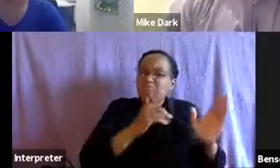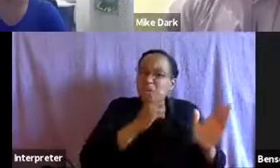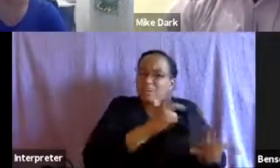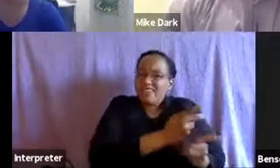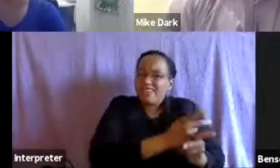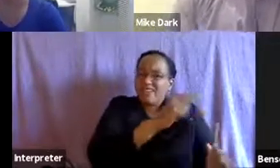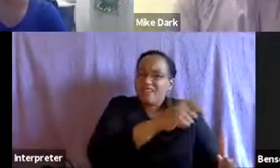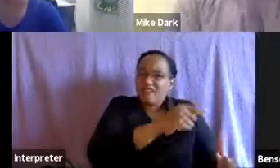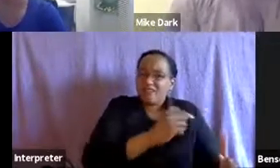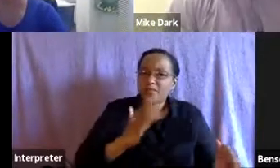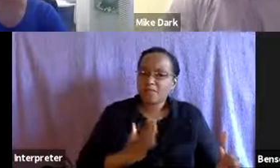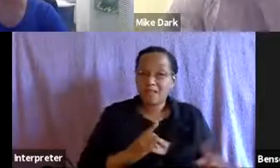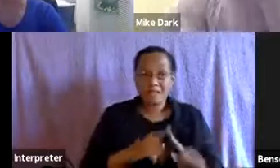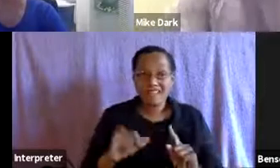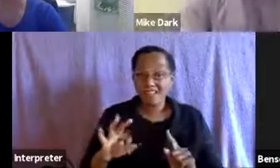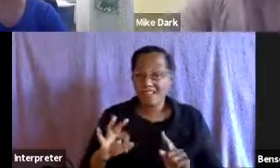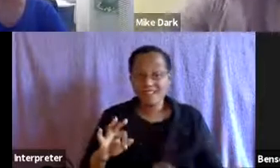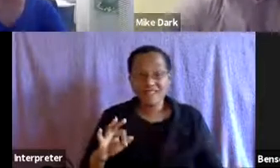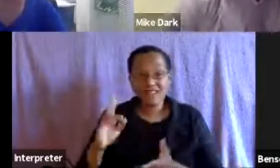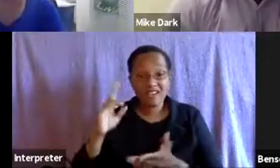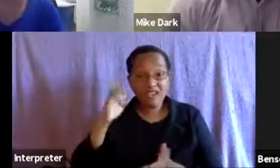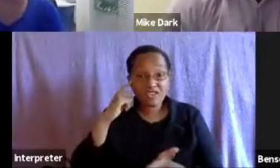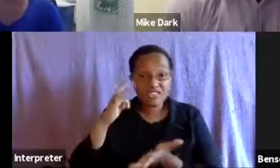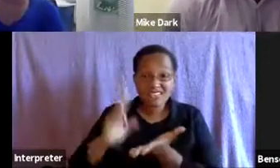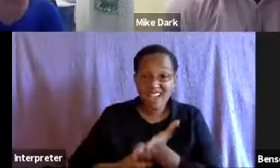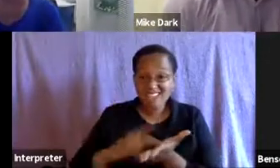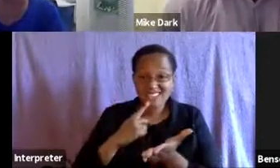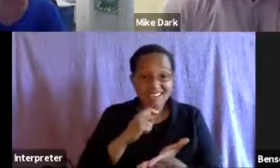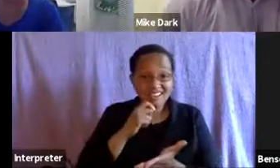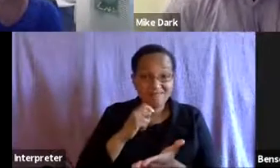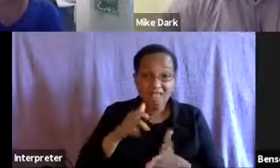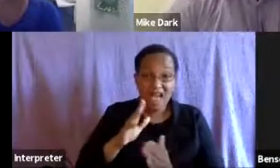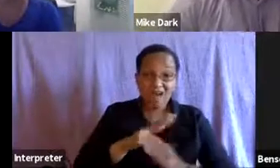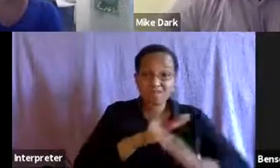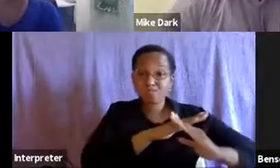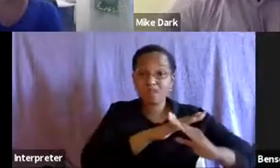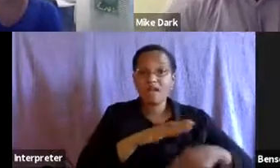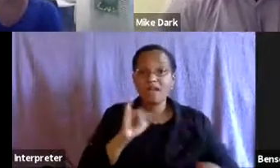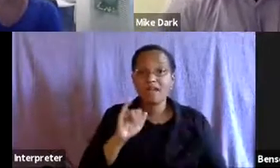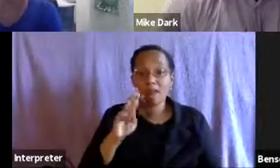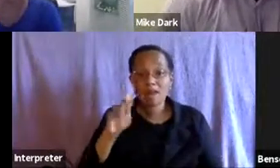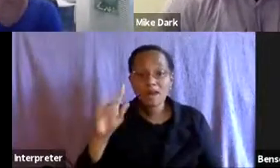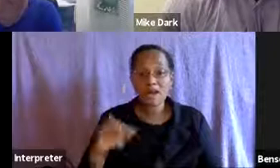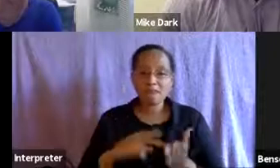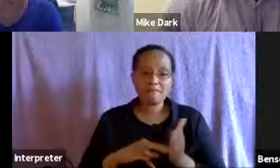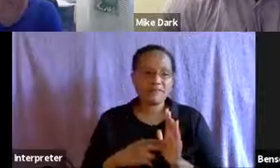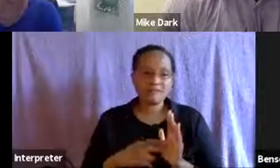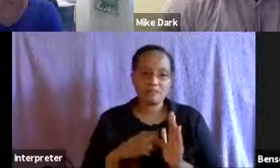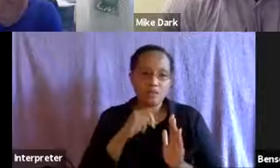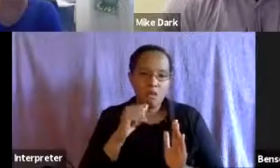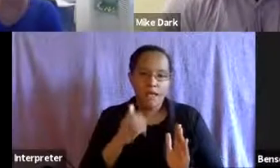criminal immunity, administrative immunity, civil immunity, very broad immunity to any kind of